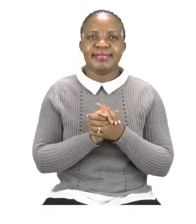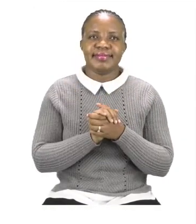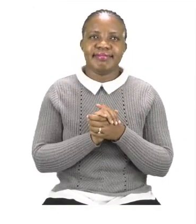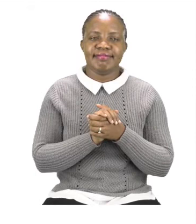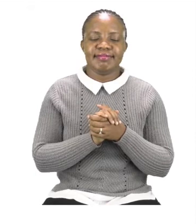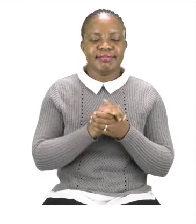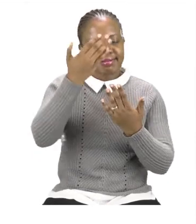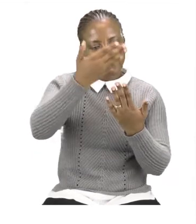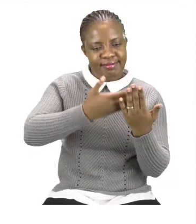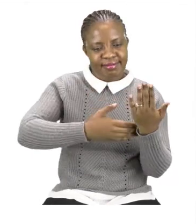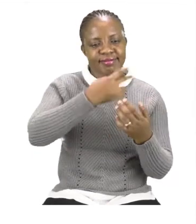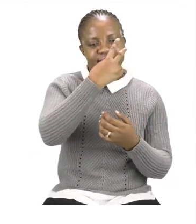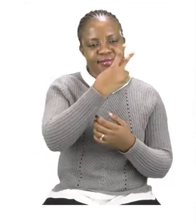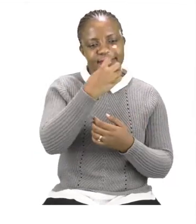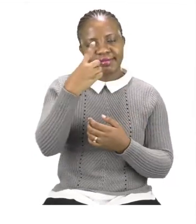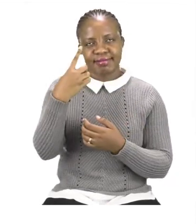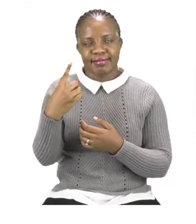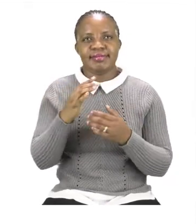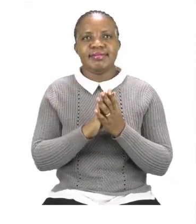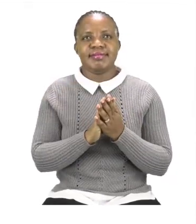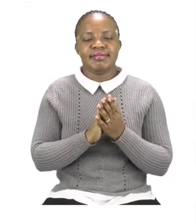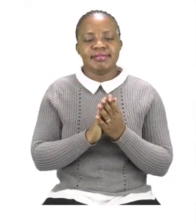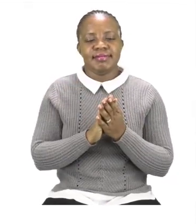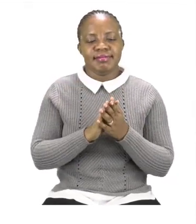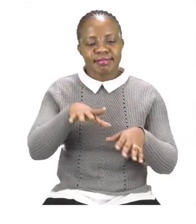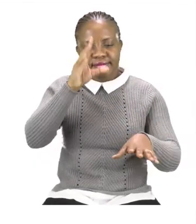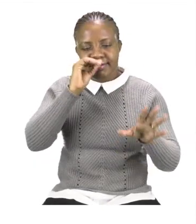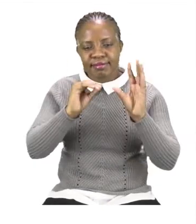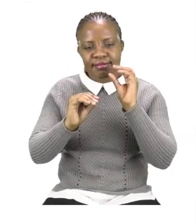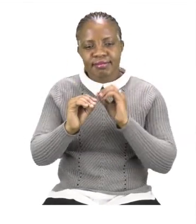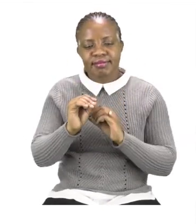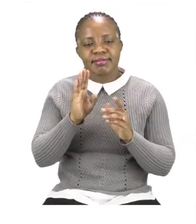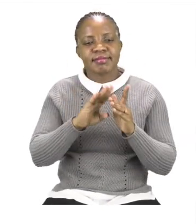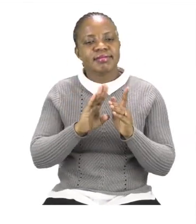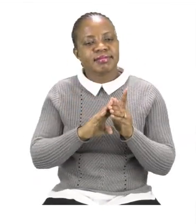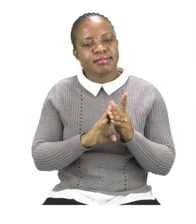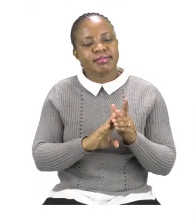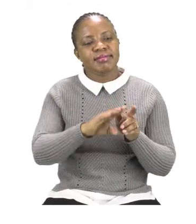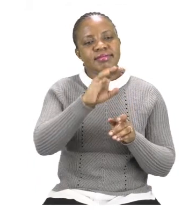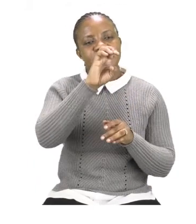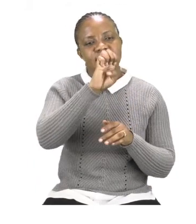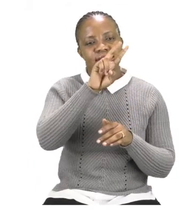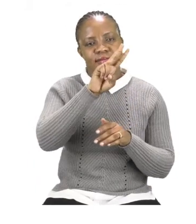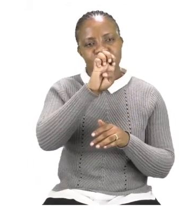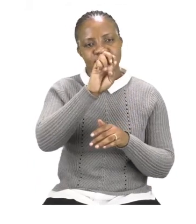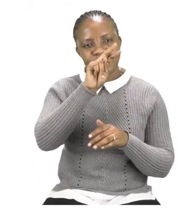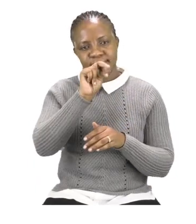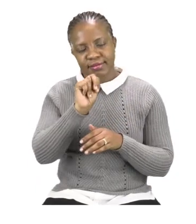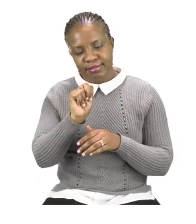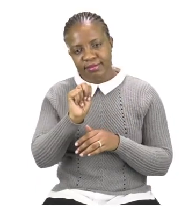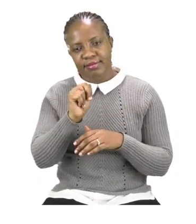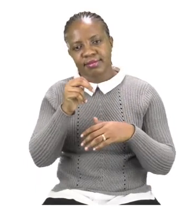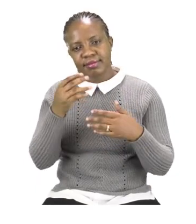page 21, we are going to be doing even and odd numbers. Now we are going to be